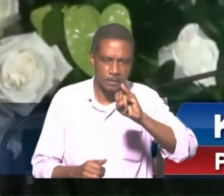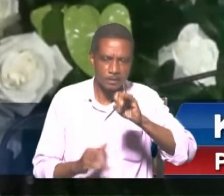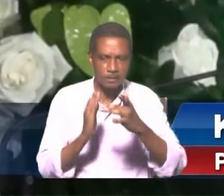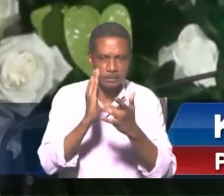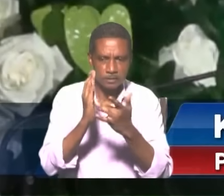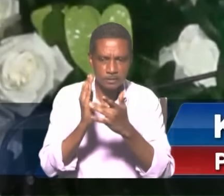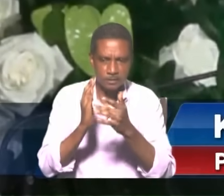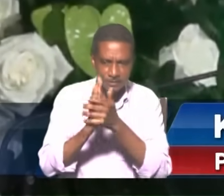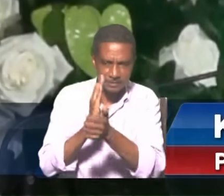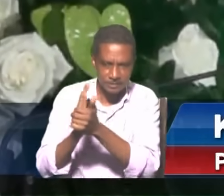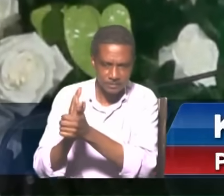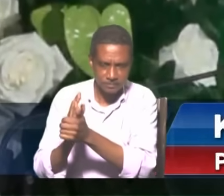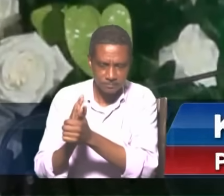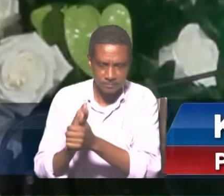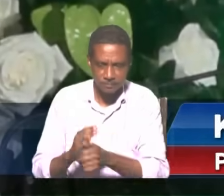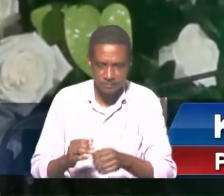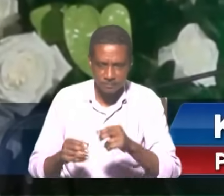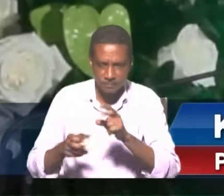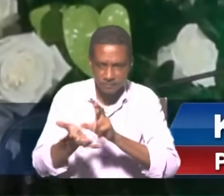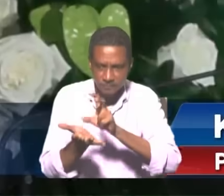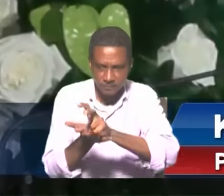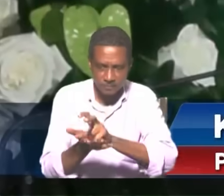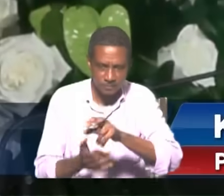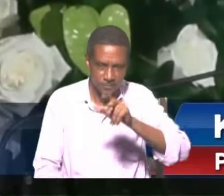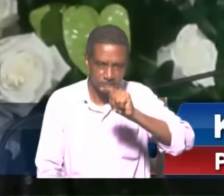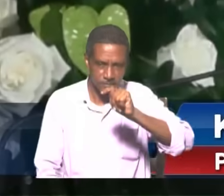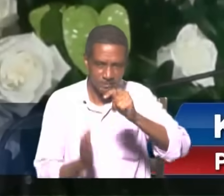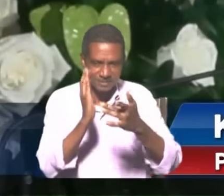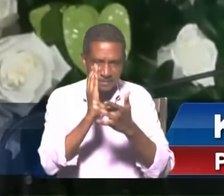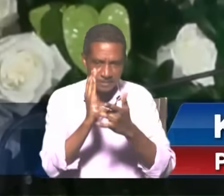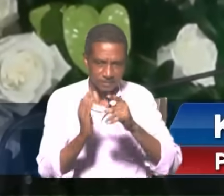TechVoc educational training. And I want to commend